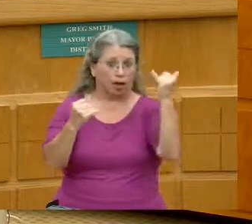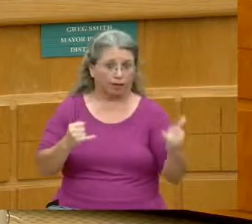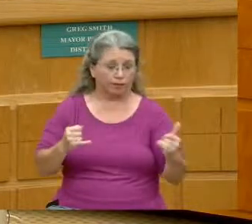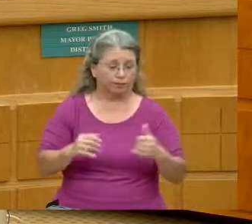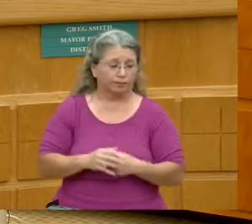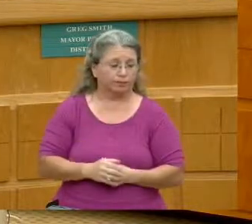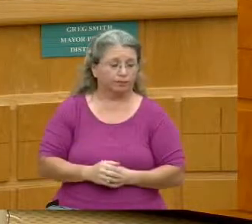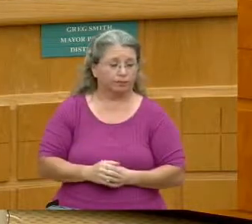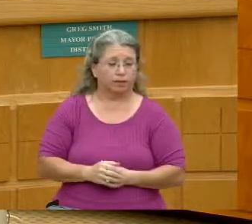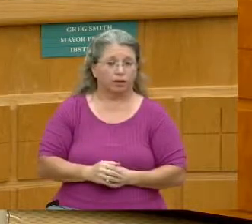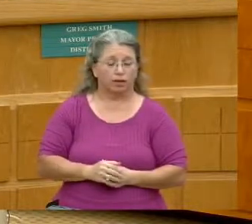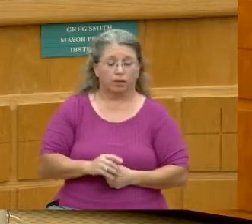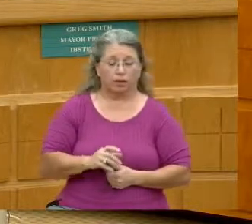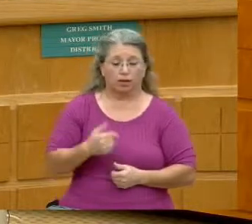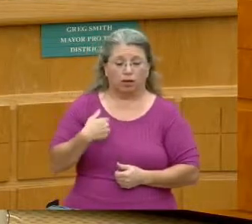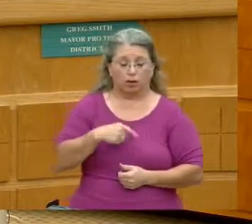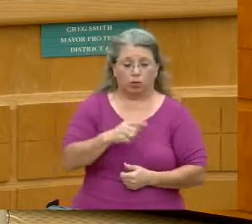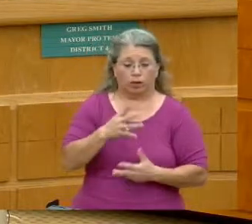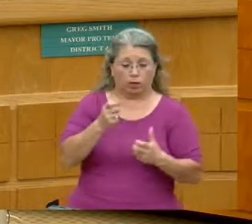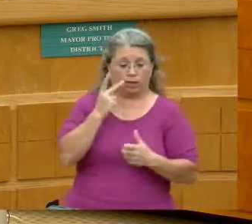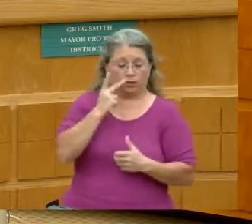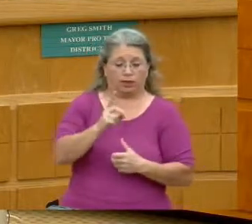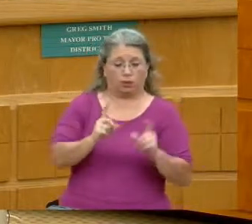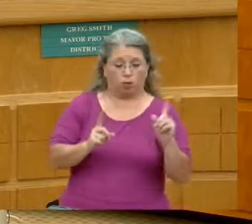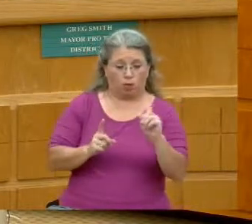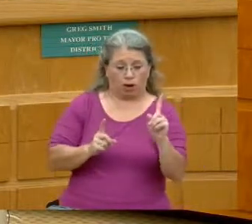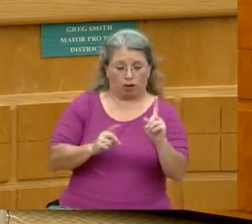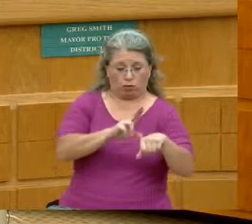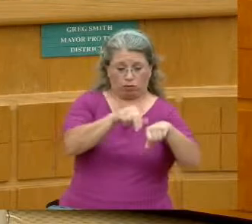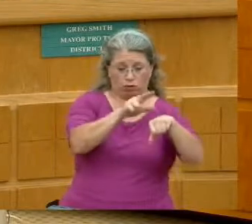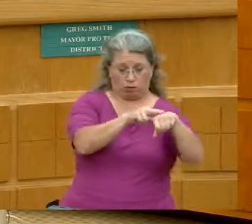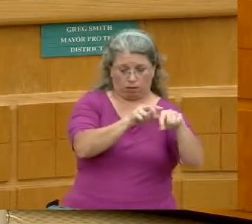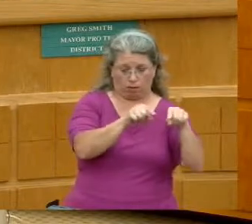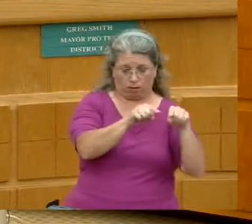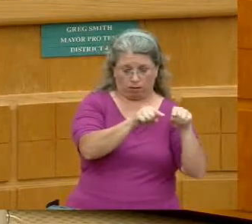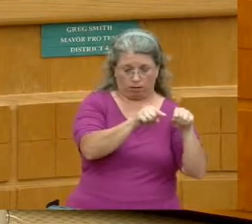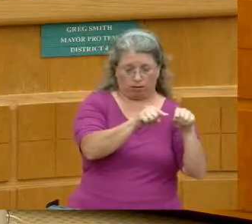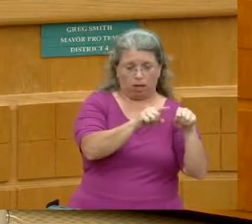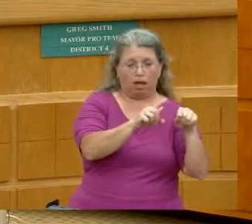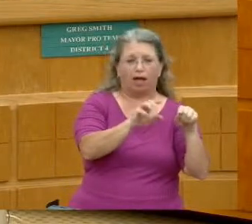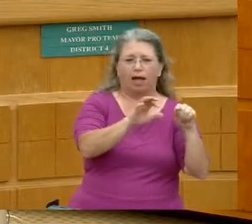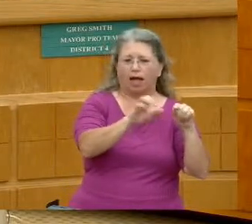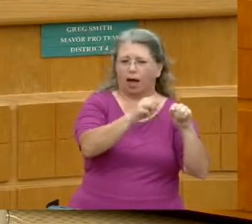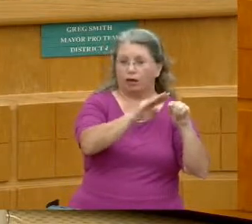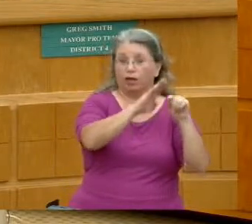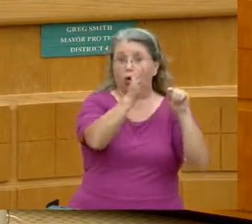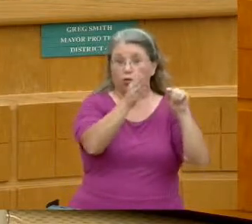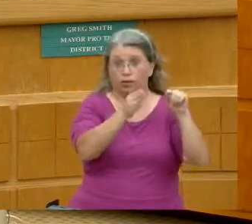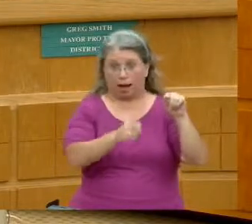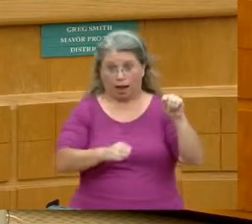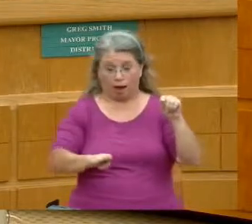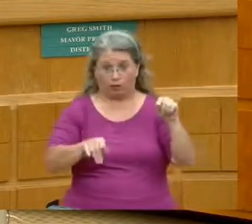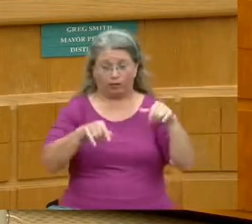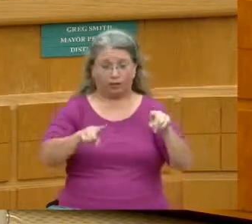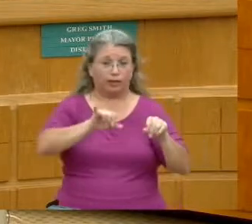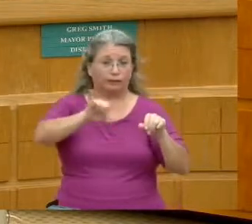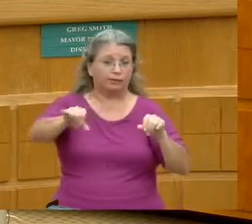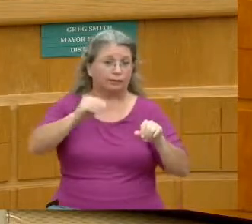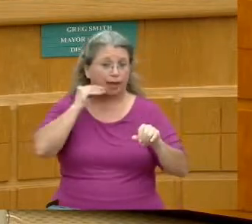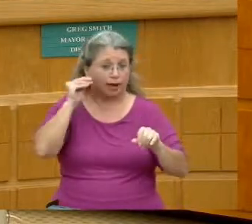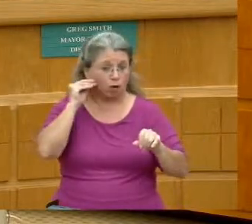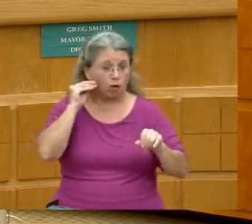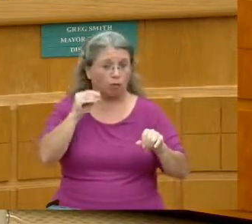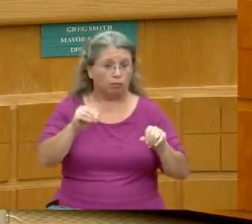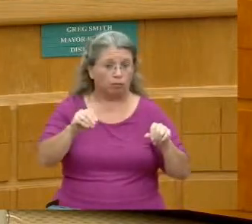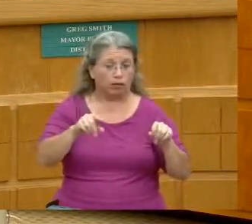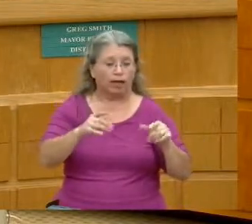normal, where did it go down to in the middle of the stay-at-home, and then where did we get back to since that time? So we're about 66% of the